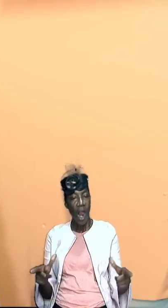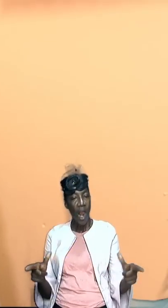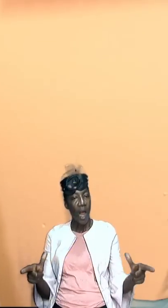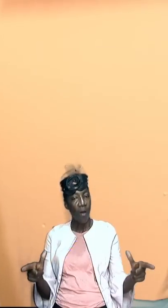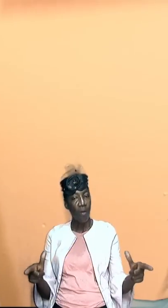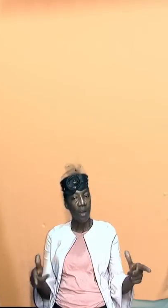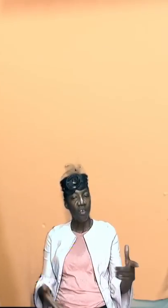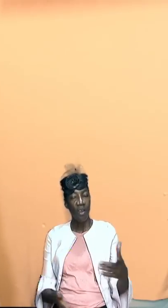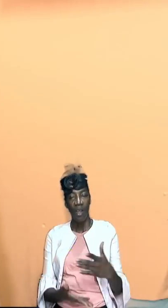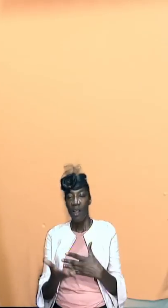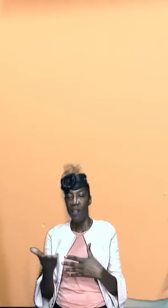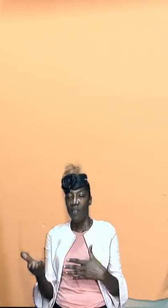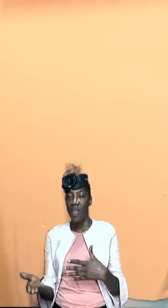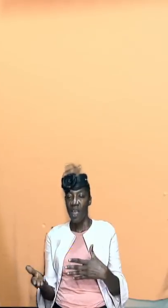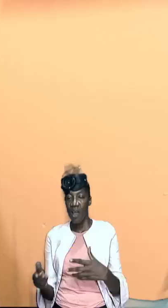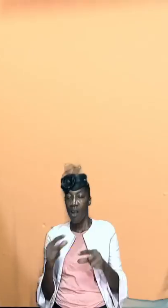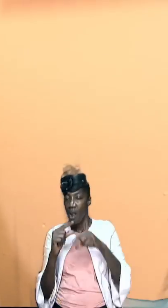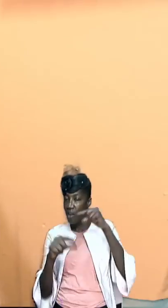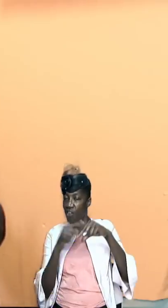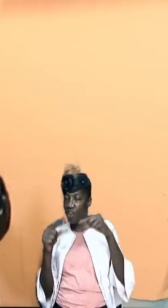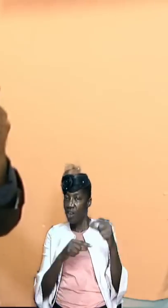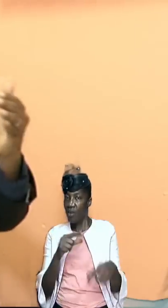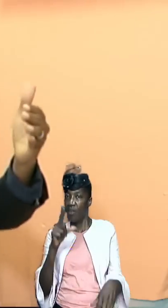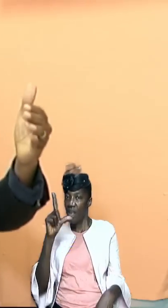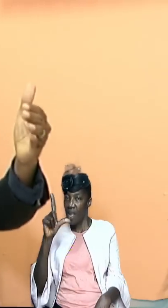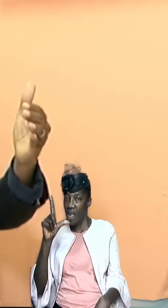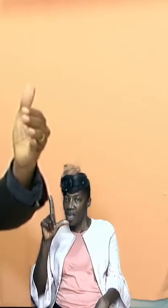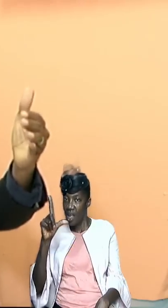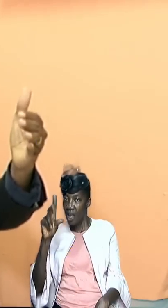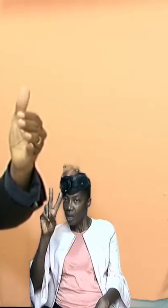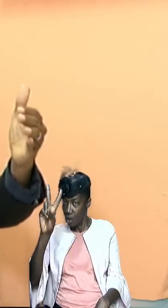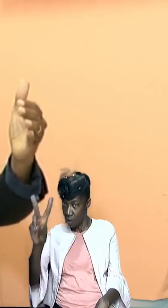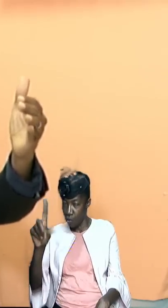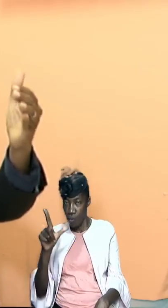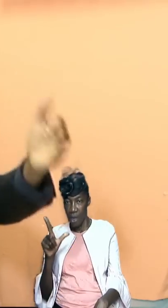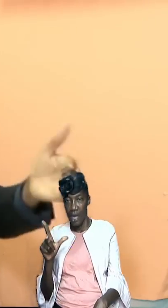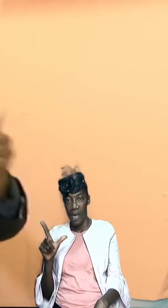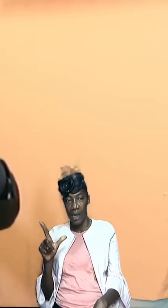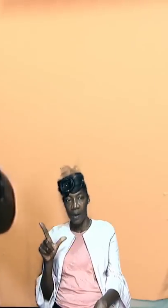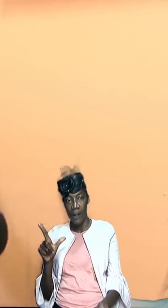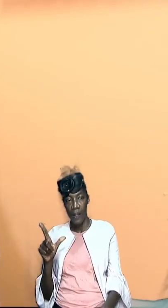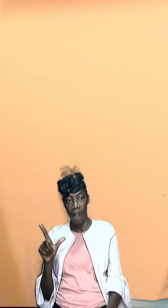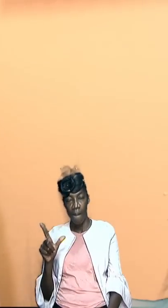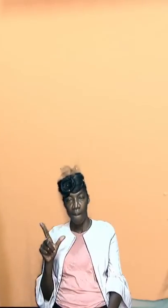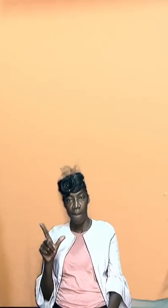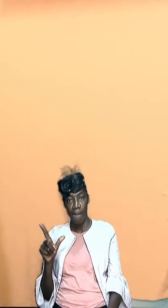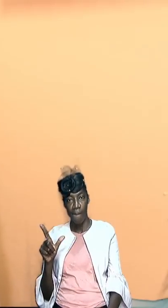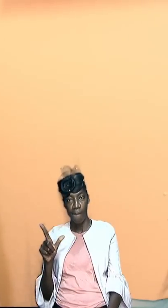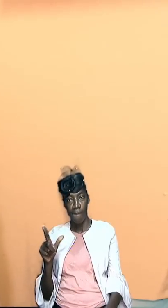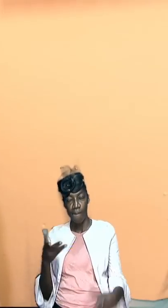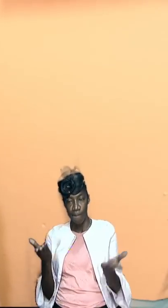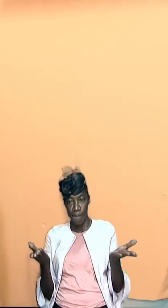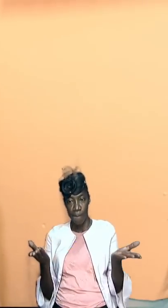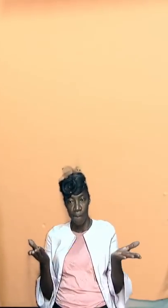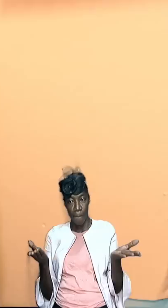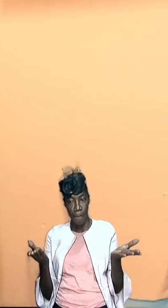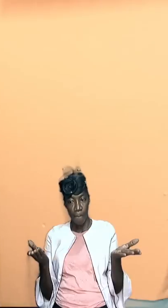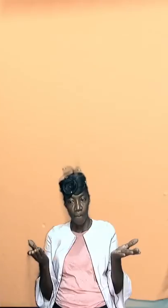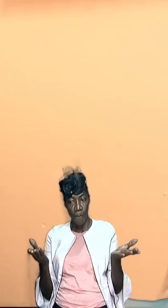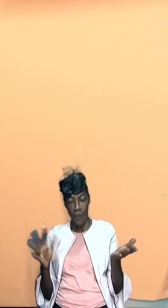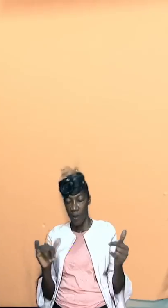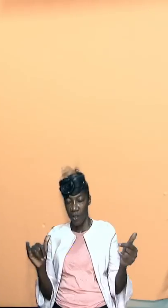their genes was the L and L genes, similar to what was with the long-eared dogs, and